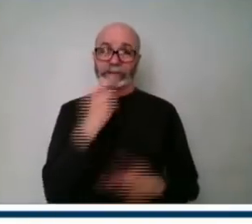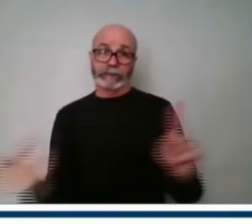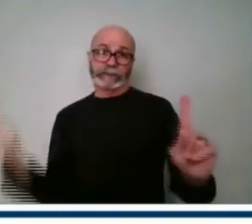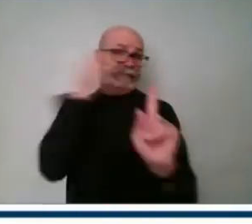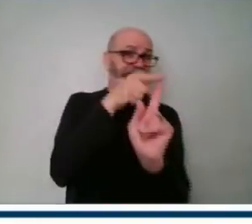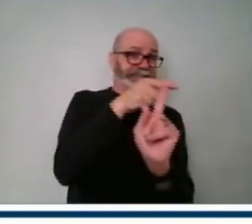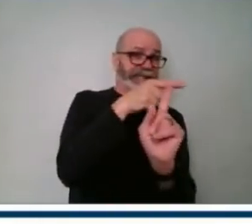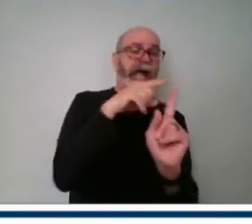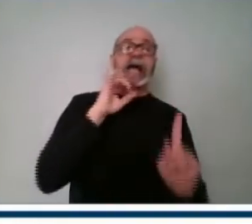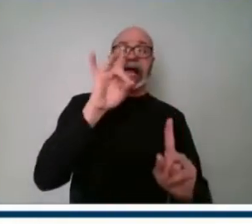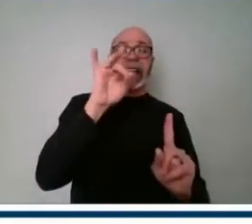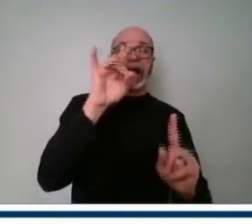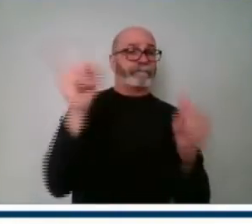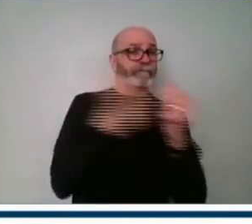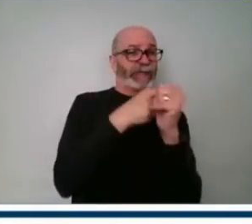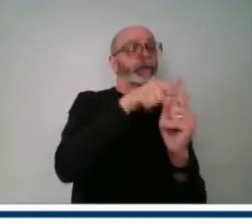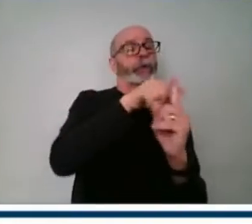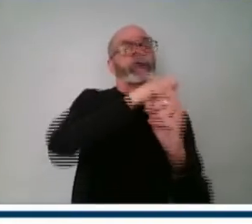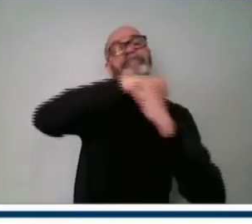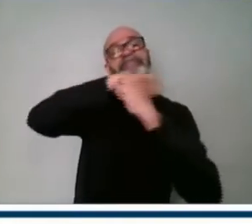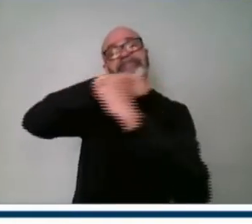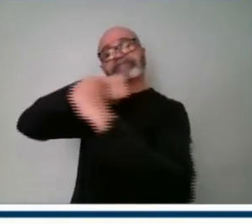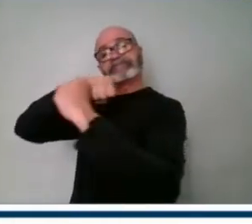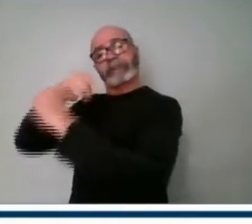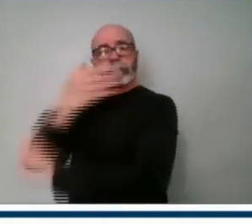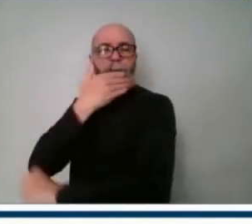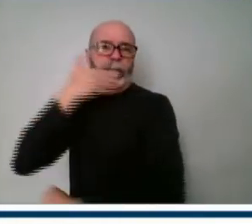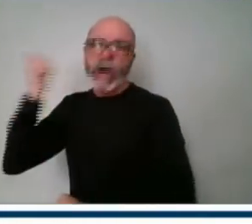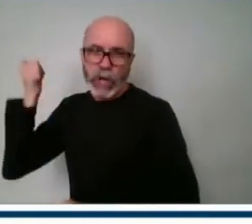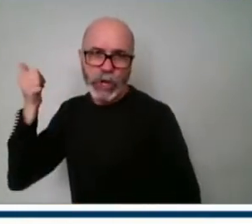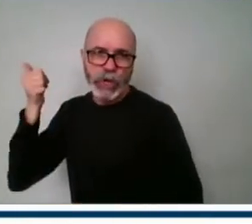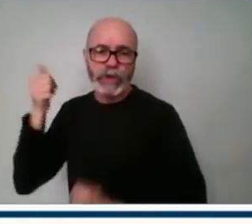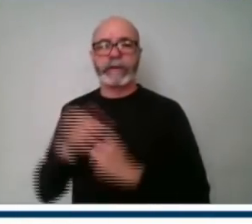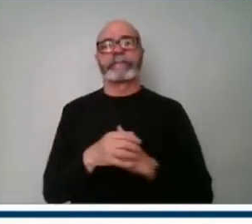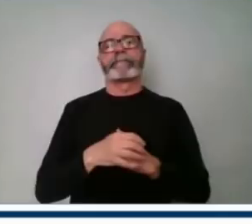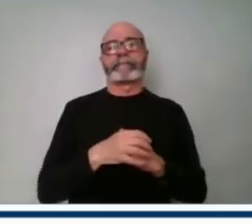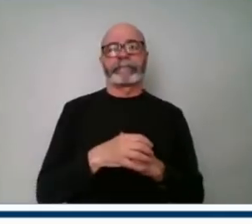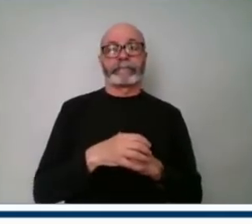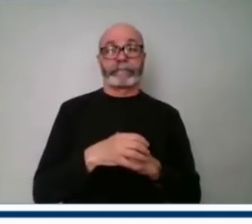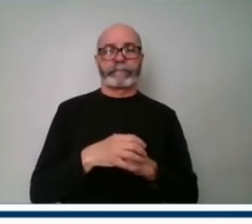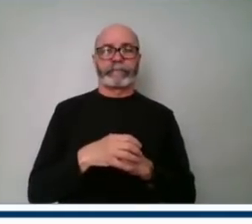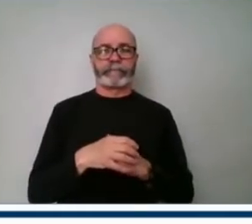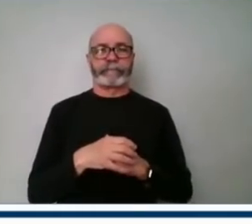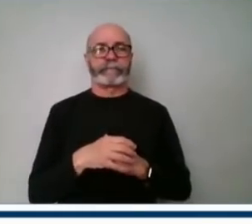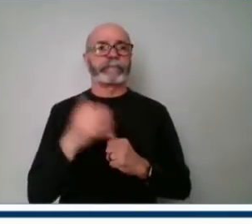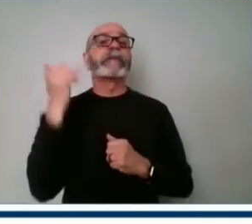vaccine. Now we'll go to the phones, starting with CTV, Natasha Pace.